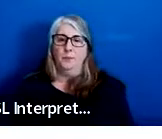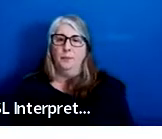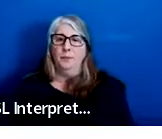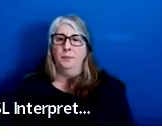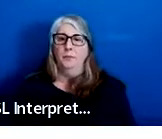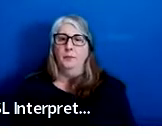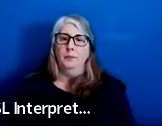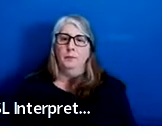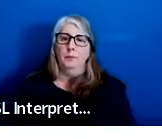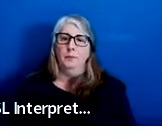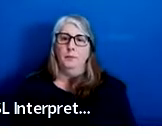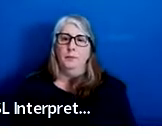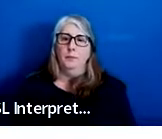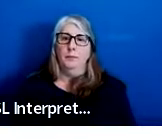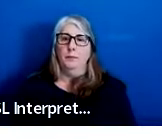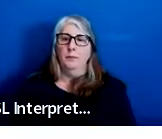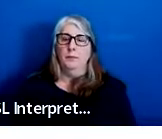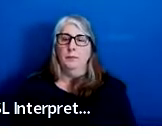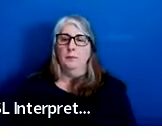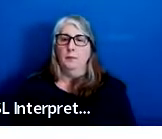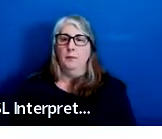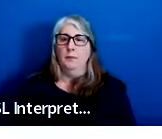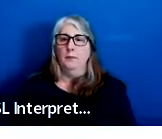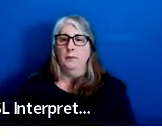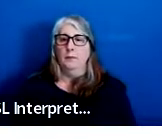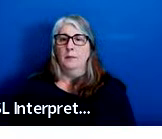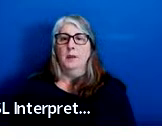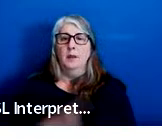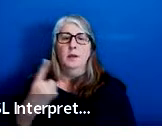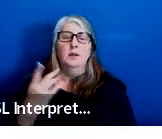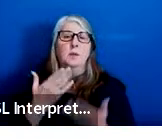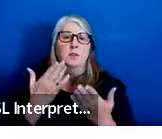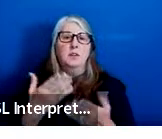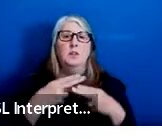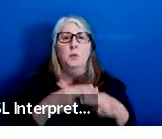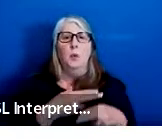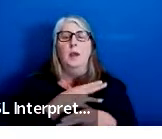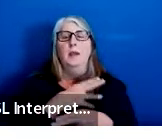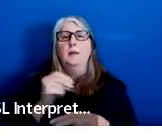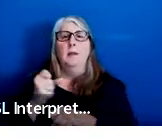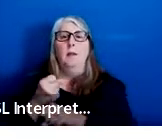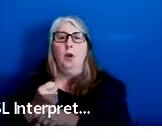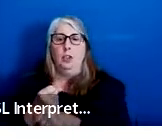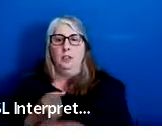have here. Somebody suggested weights and locks. Okay.